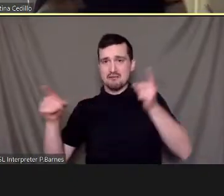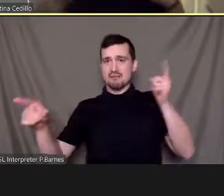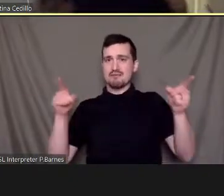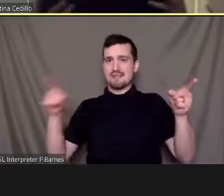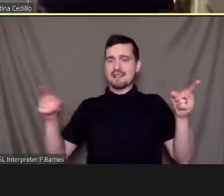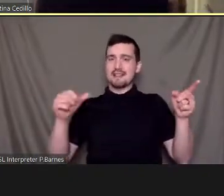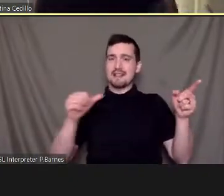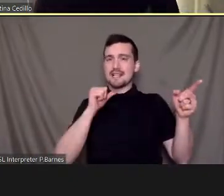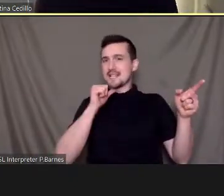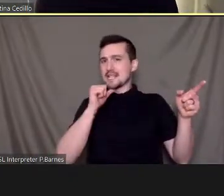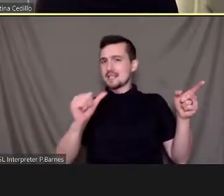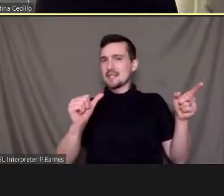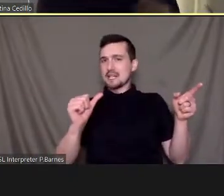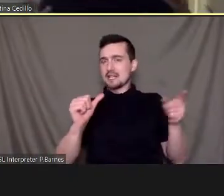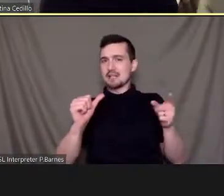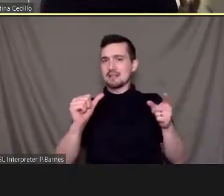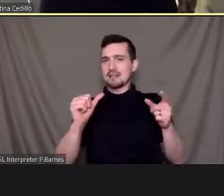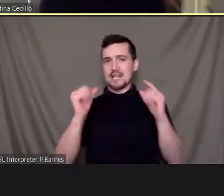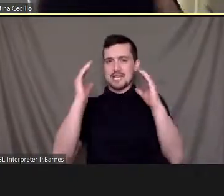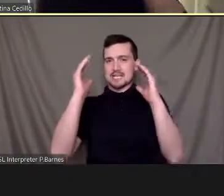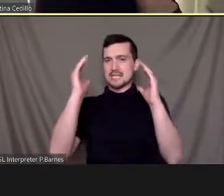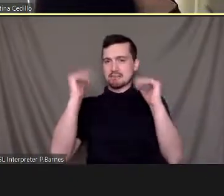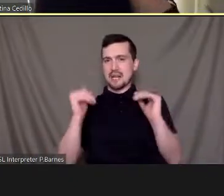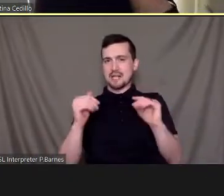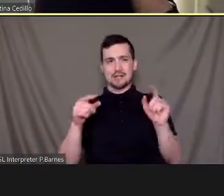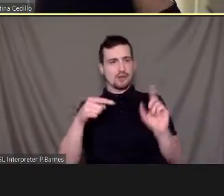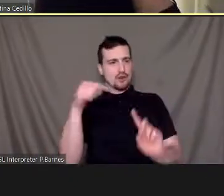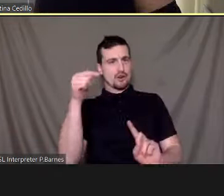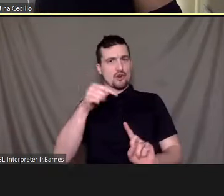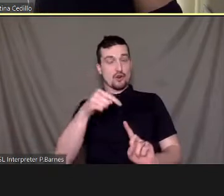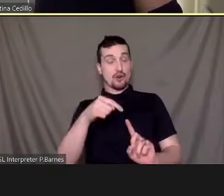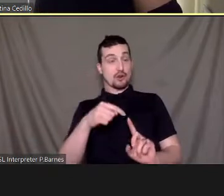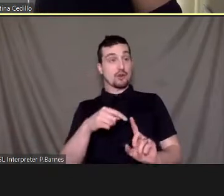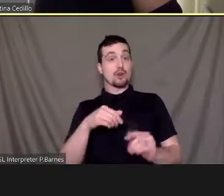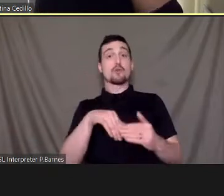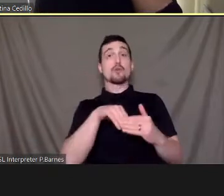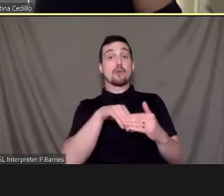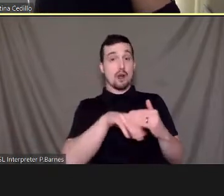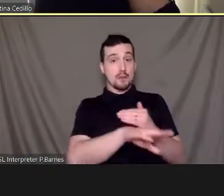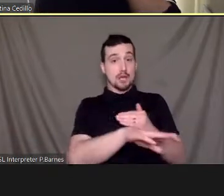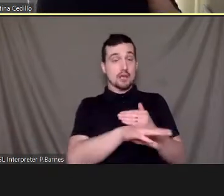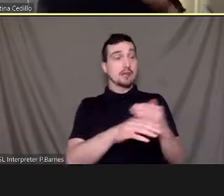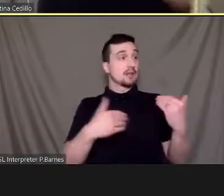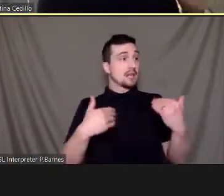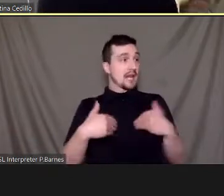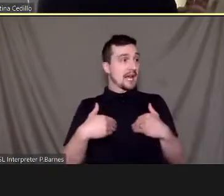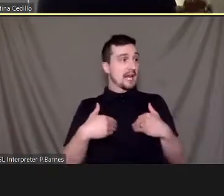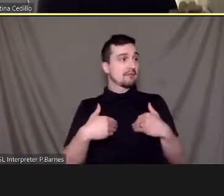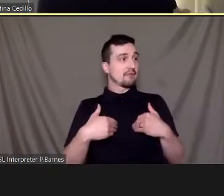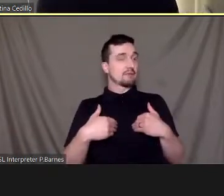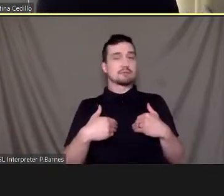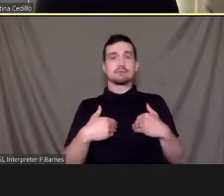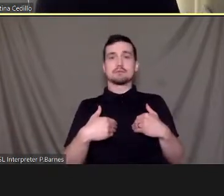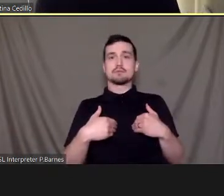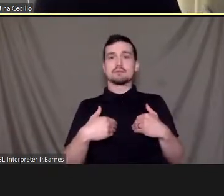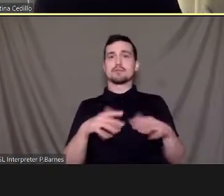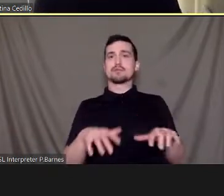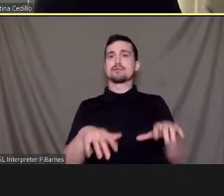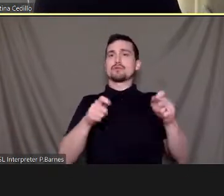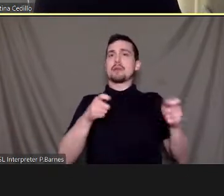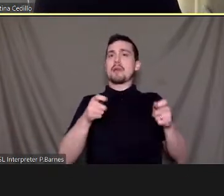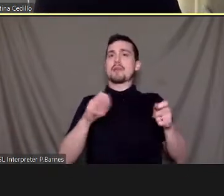and who they saw her as at the time to come in and have a command of poetic language,